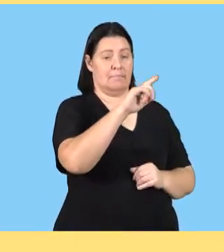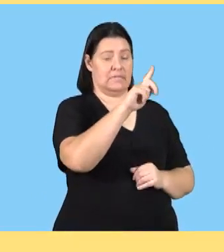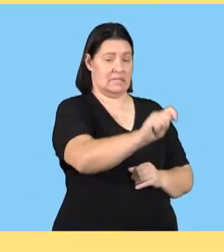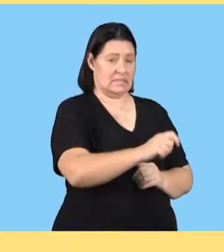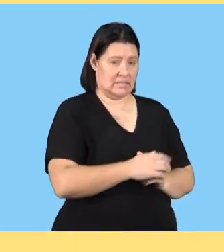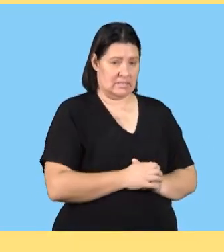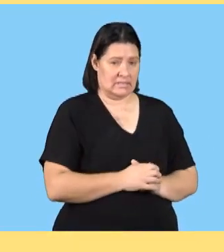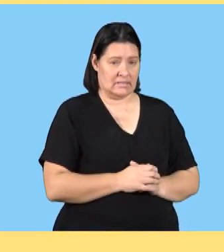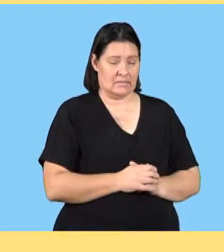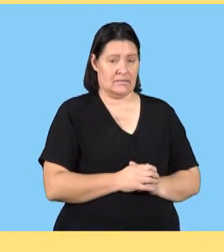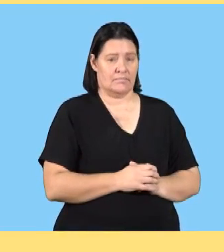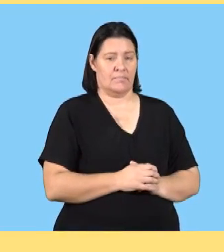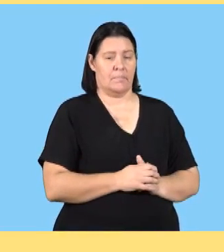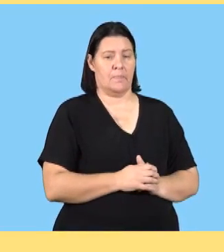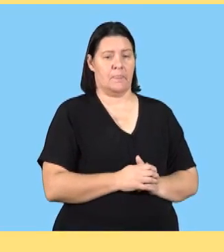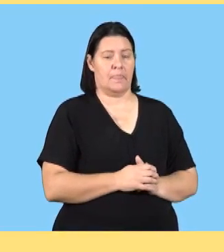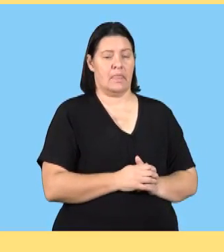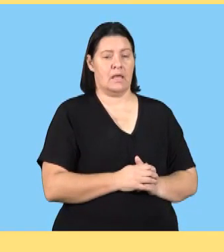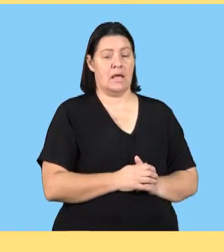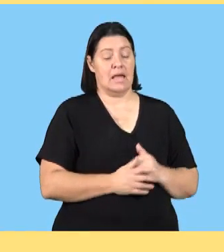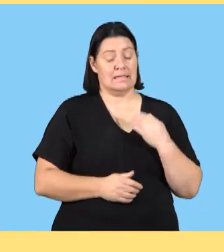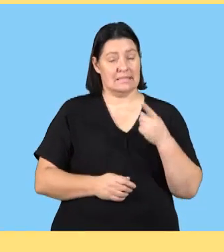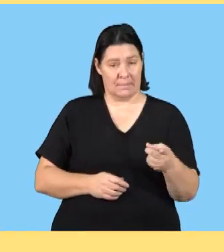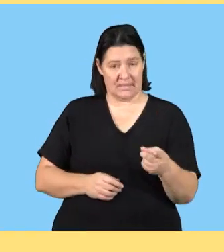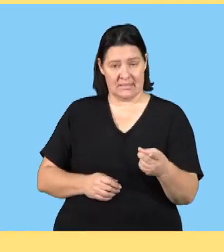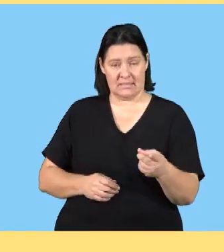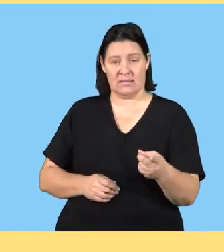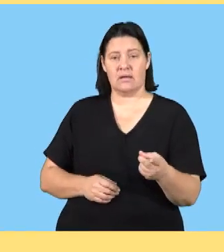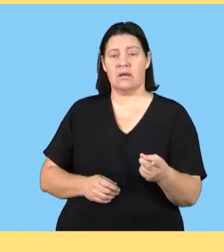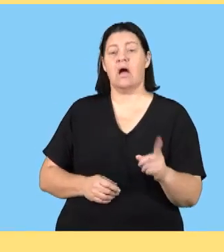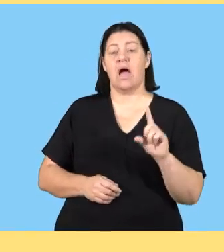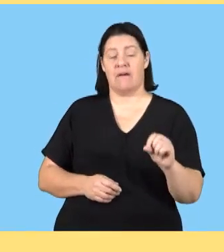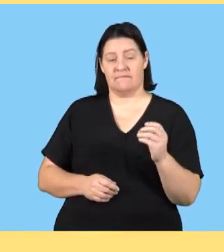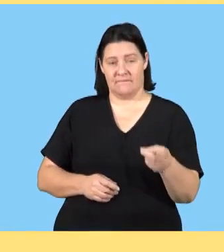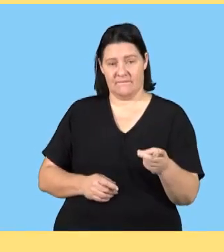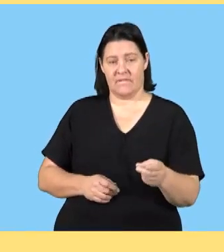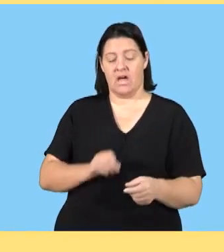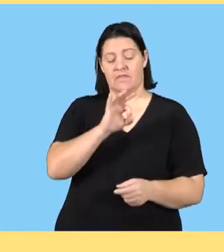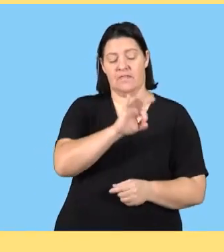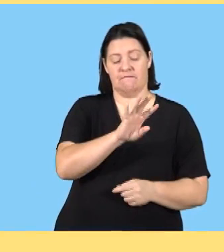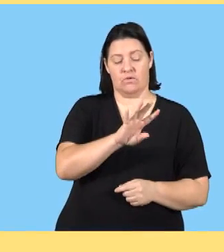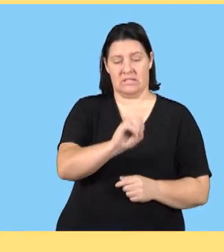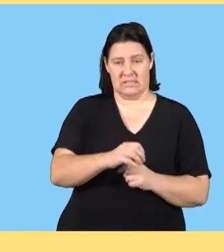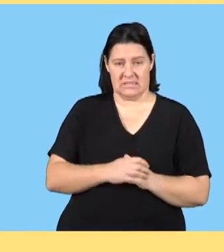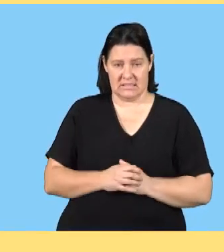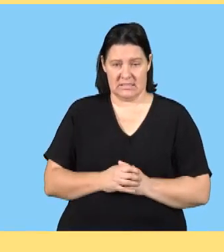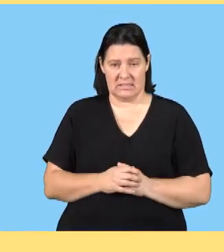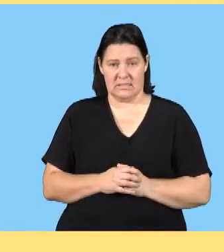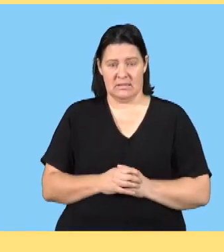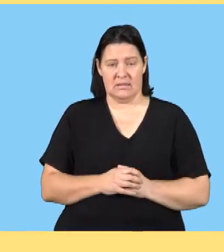bad debts. On the debit side, I'm going to have my bad debt, which is